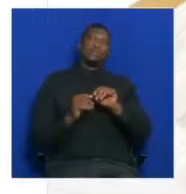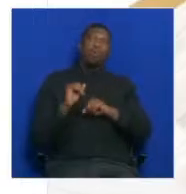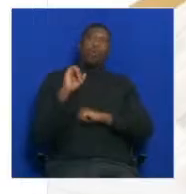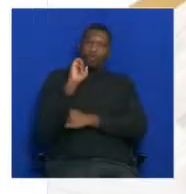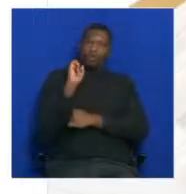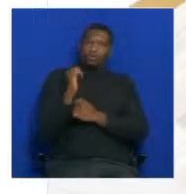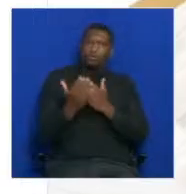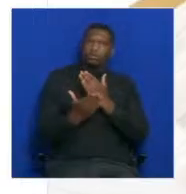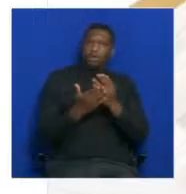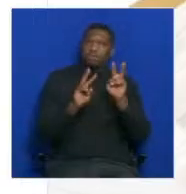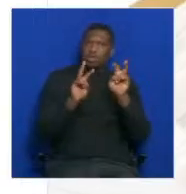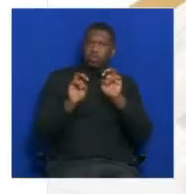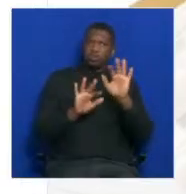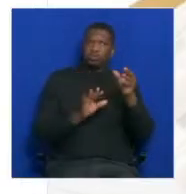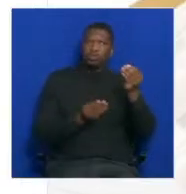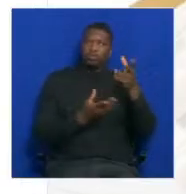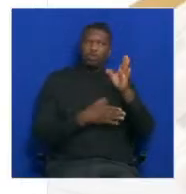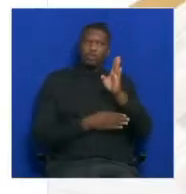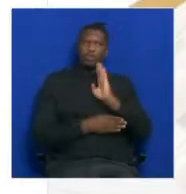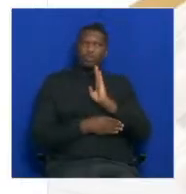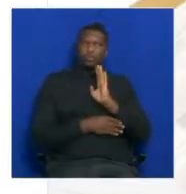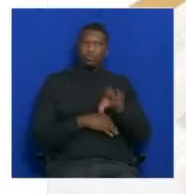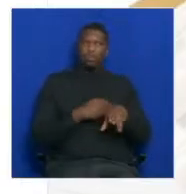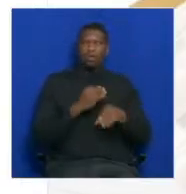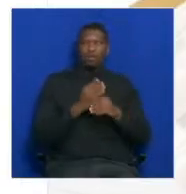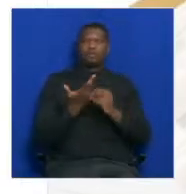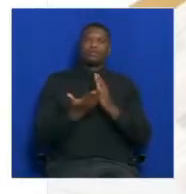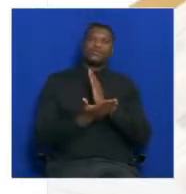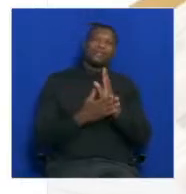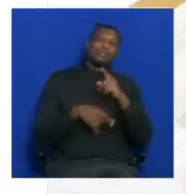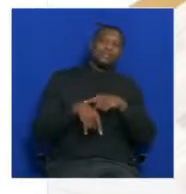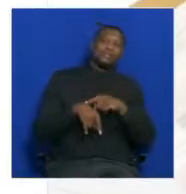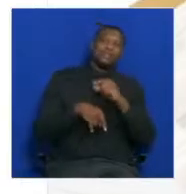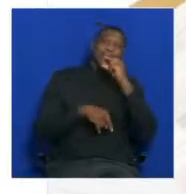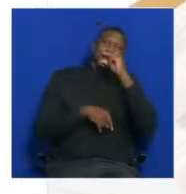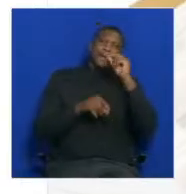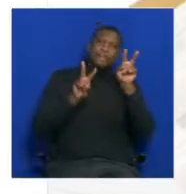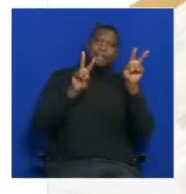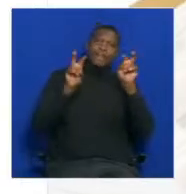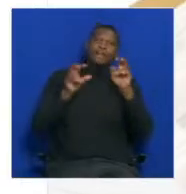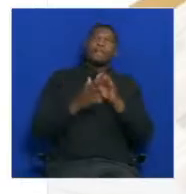And colloquially in the office, they would call them ID matters.